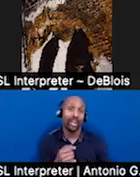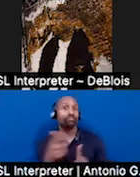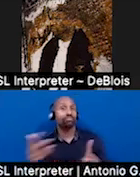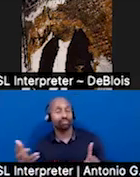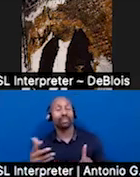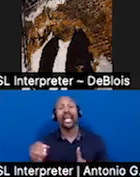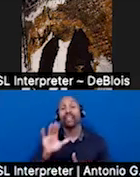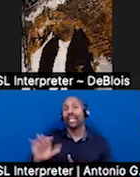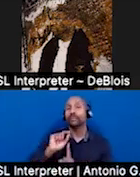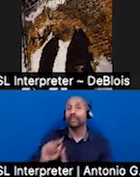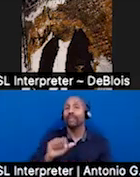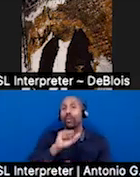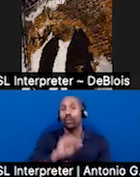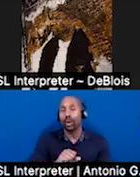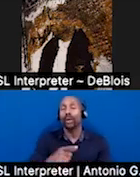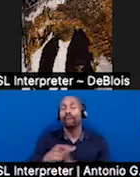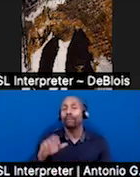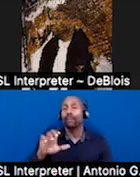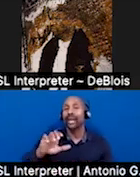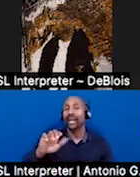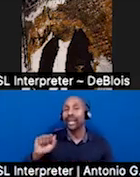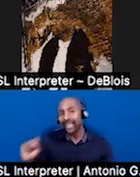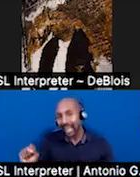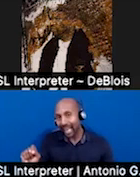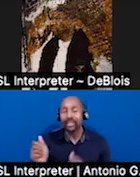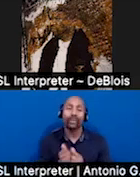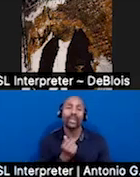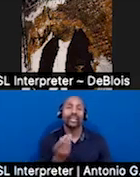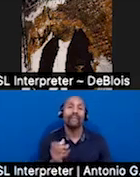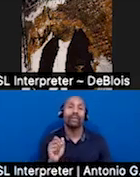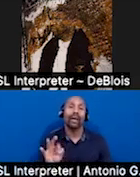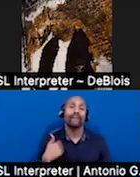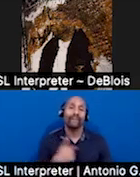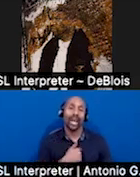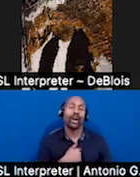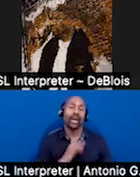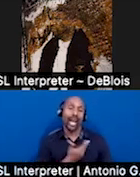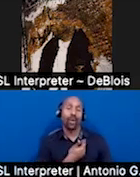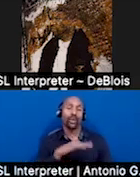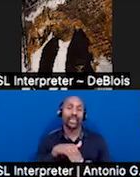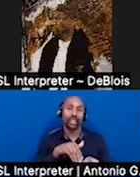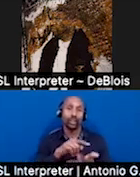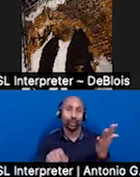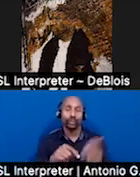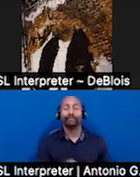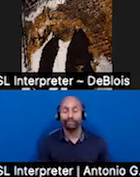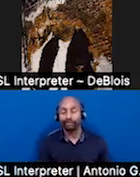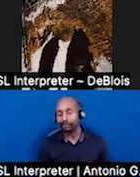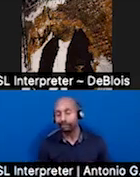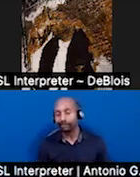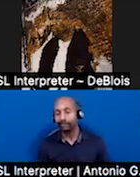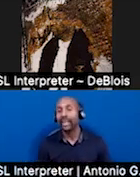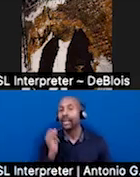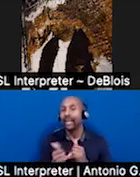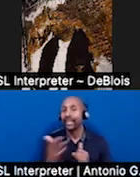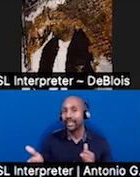do at CAST with a couple of our centers. And then the last thing I thought I would share is in